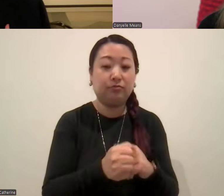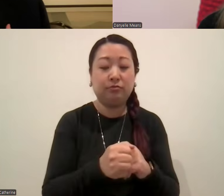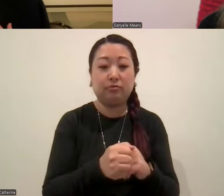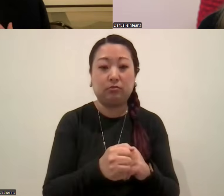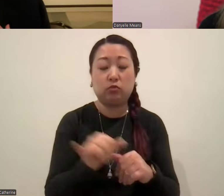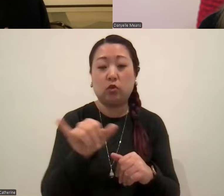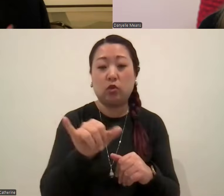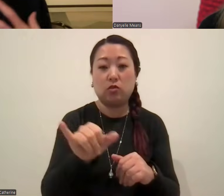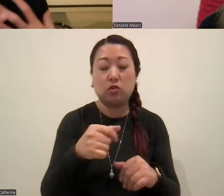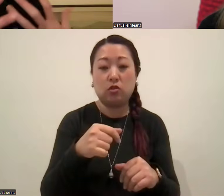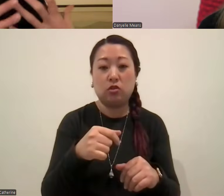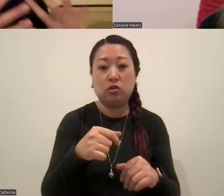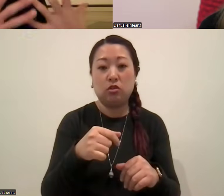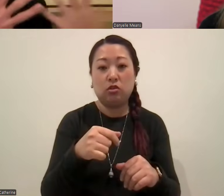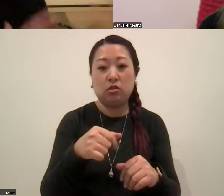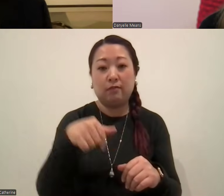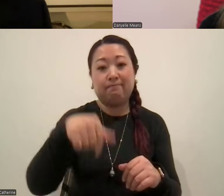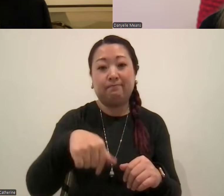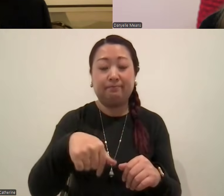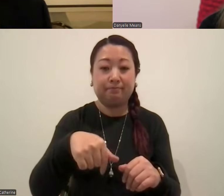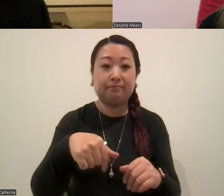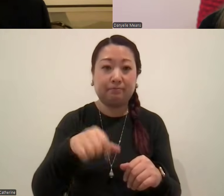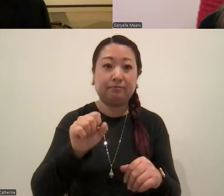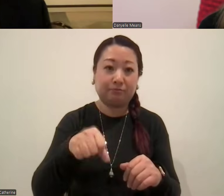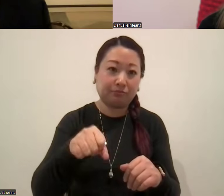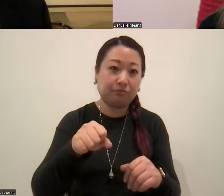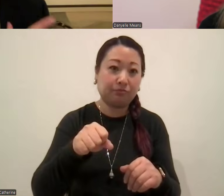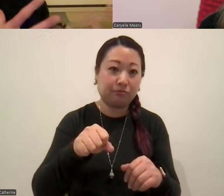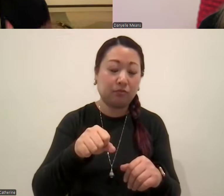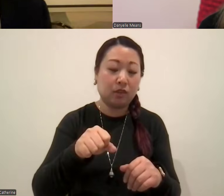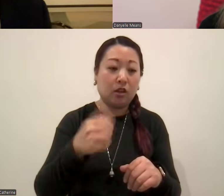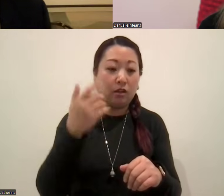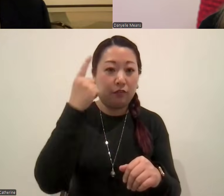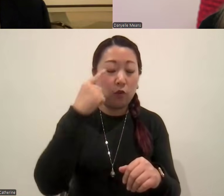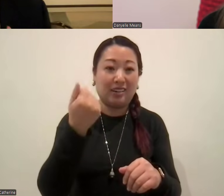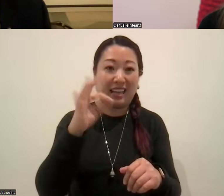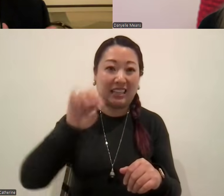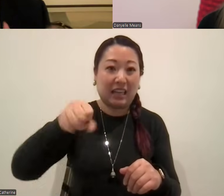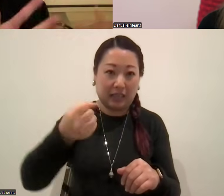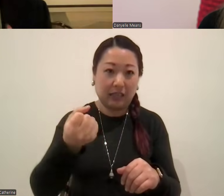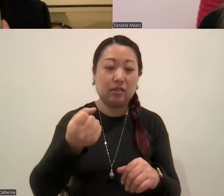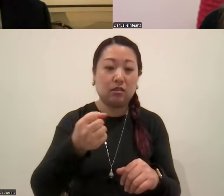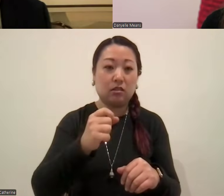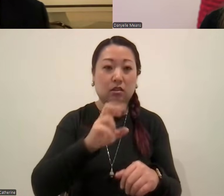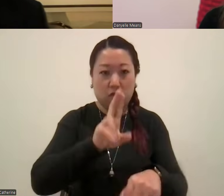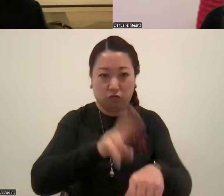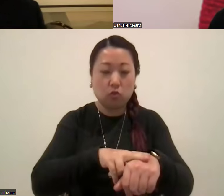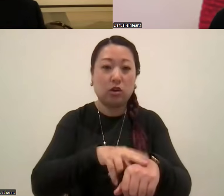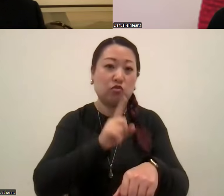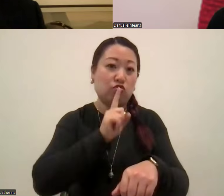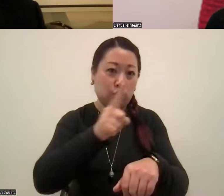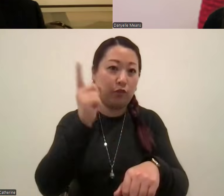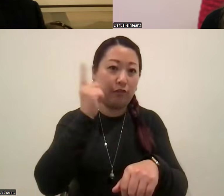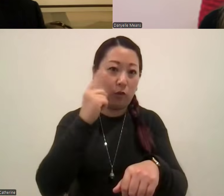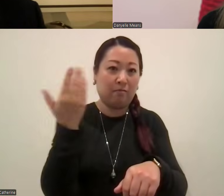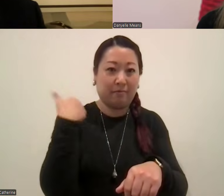think, this. I mean, this was true among museums, of course, in the 1990s, about the fear of that proverbial truck coming up to the back of the